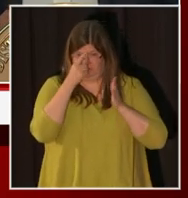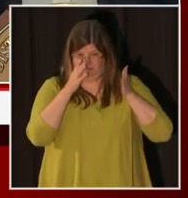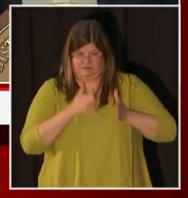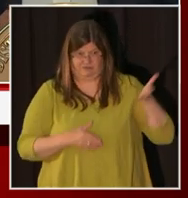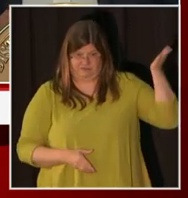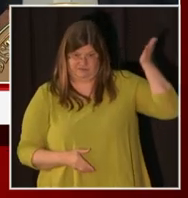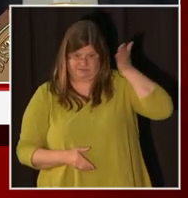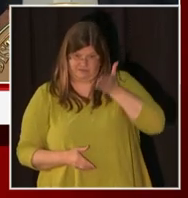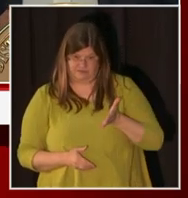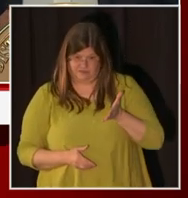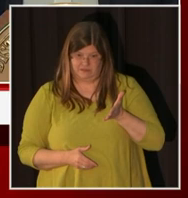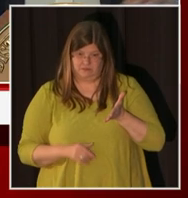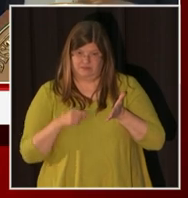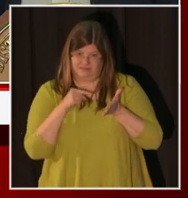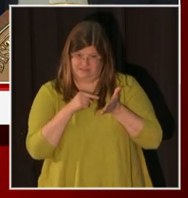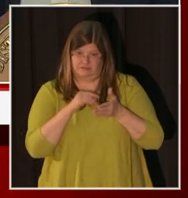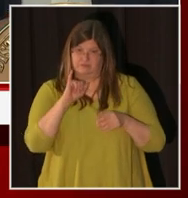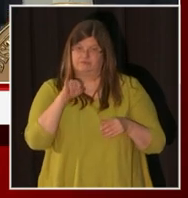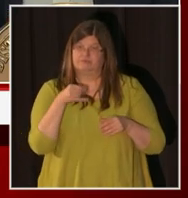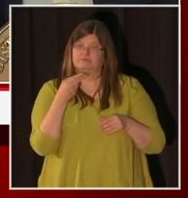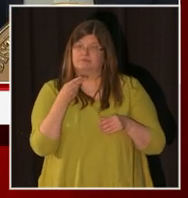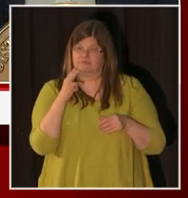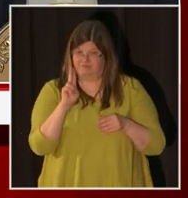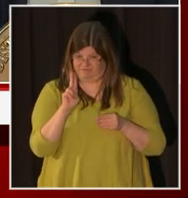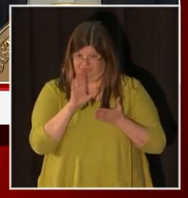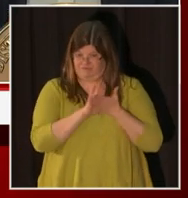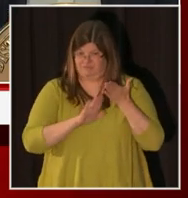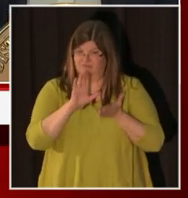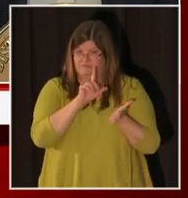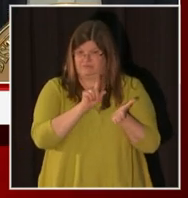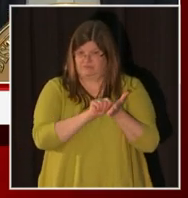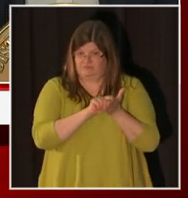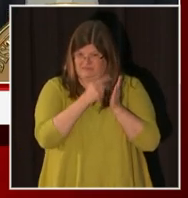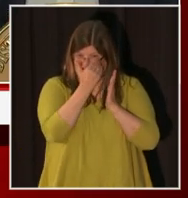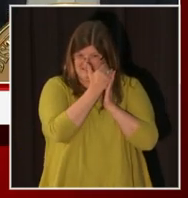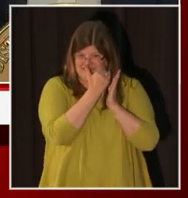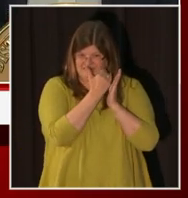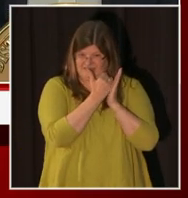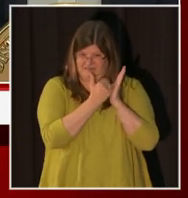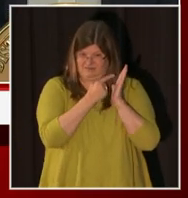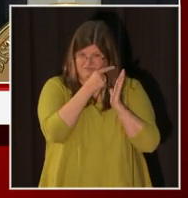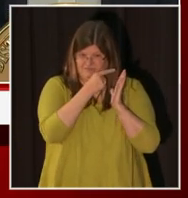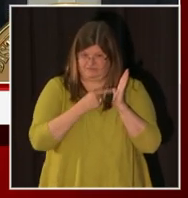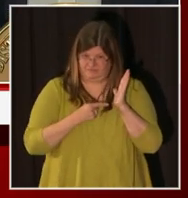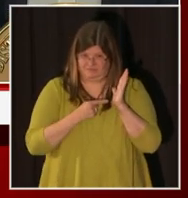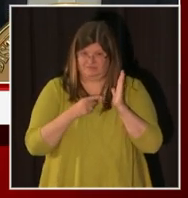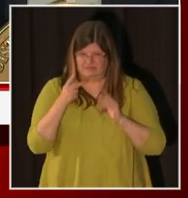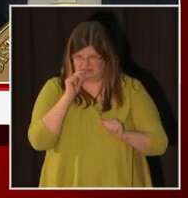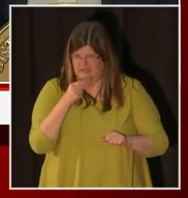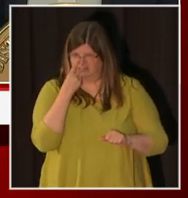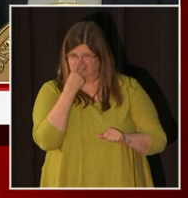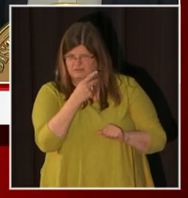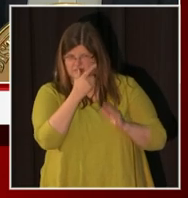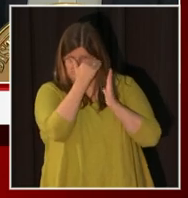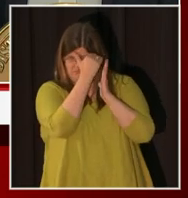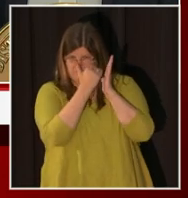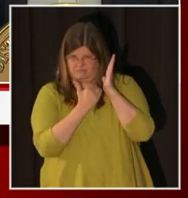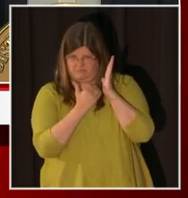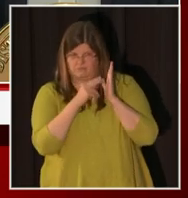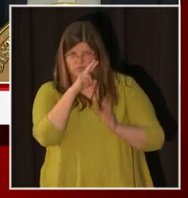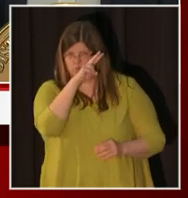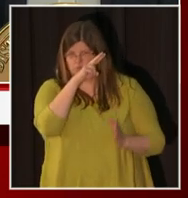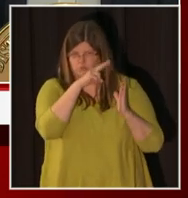Johns Hopkins School of Health. And here you can see that we are focused